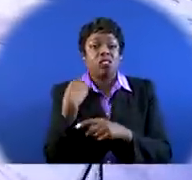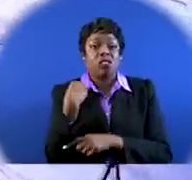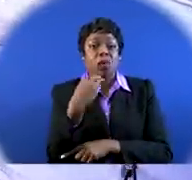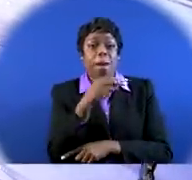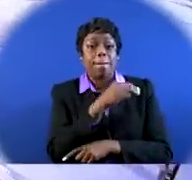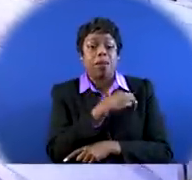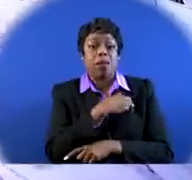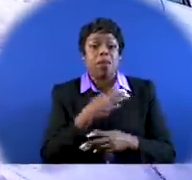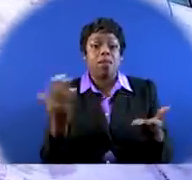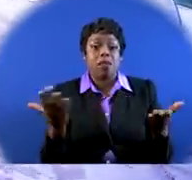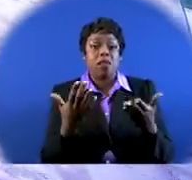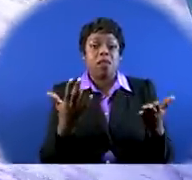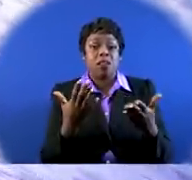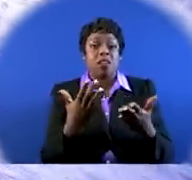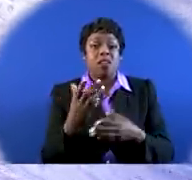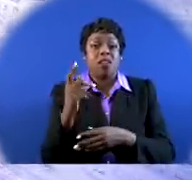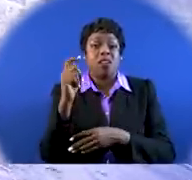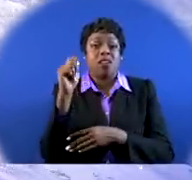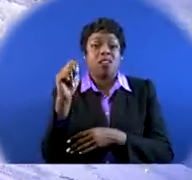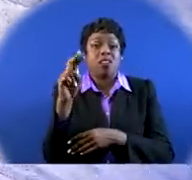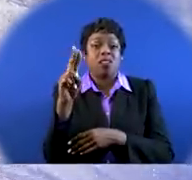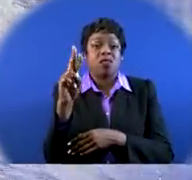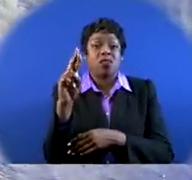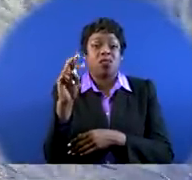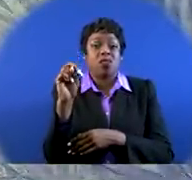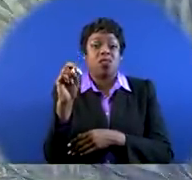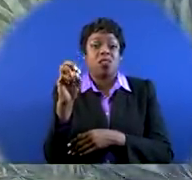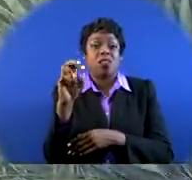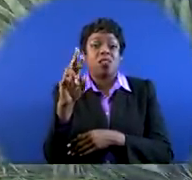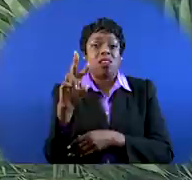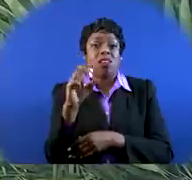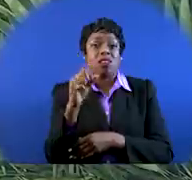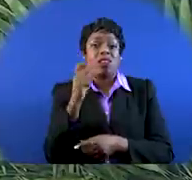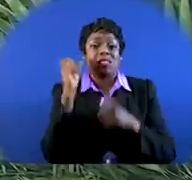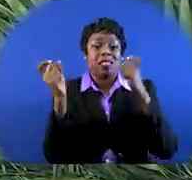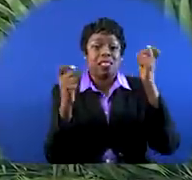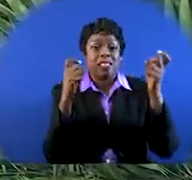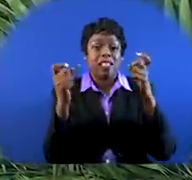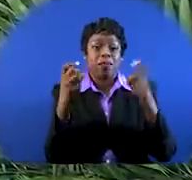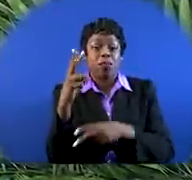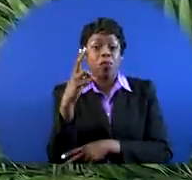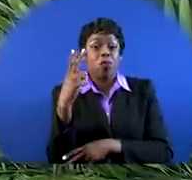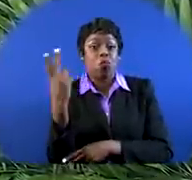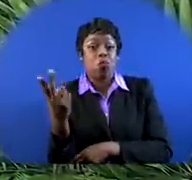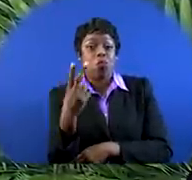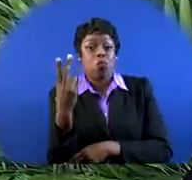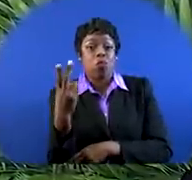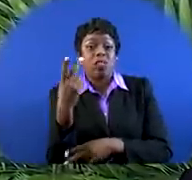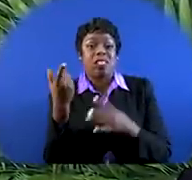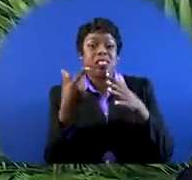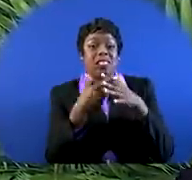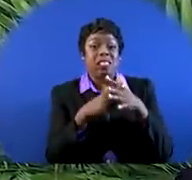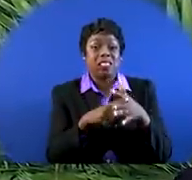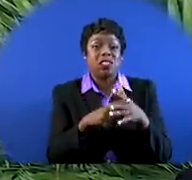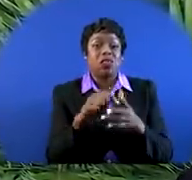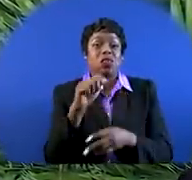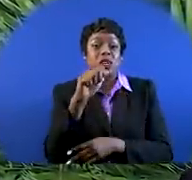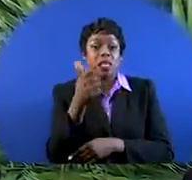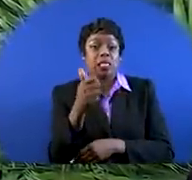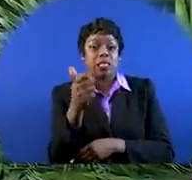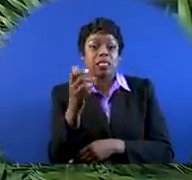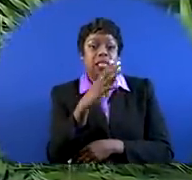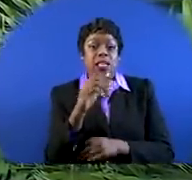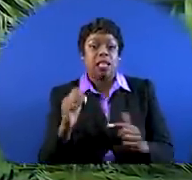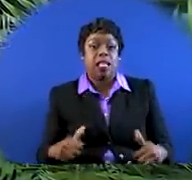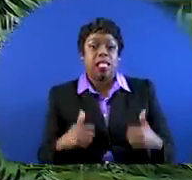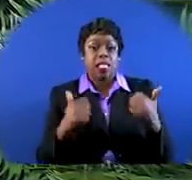Turner? Her celebration will be Wednesday here at Wheeler Avenue. Visitation begins at 10, and the life celebration will be at